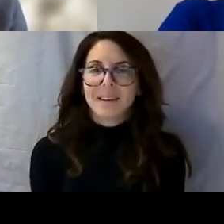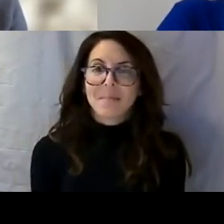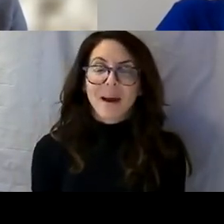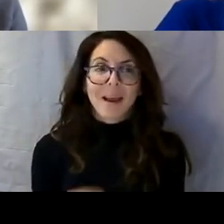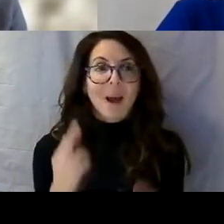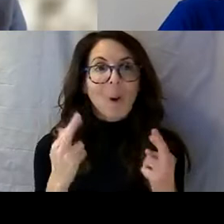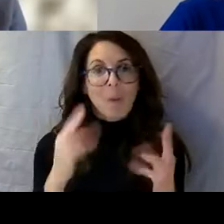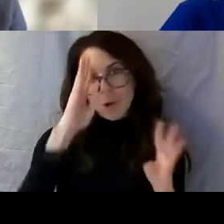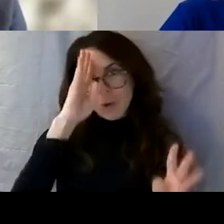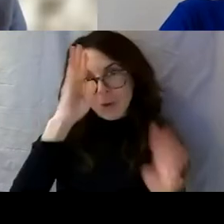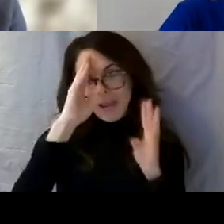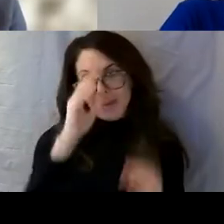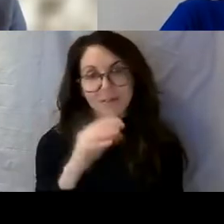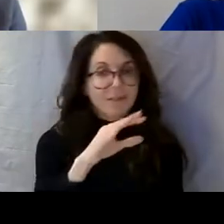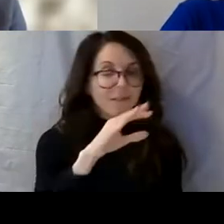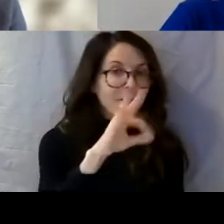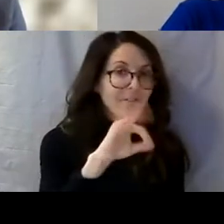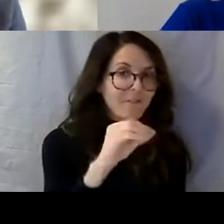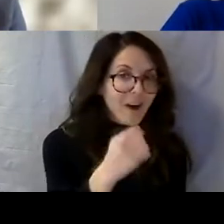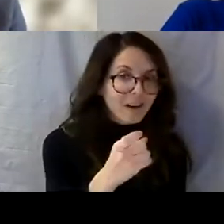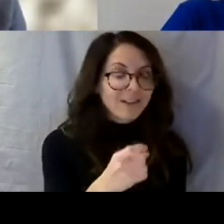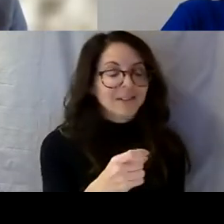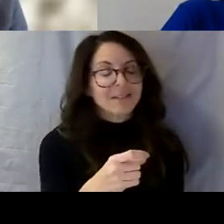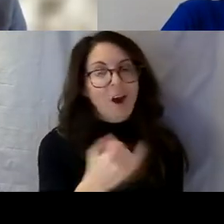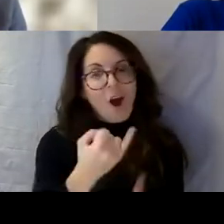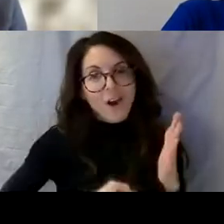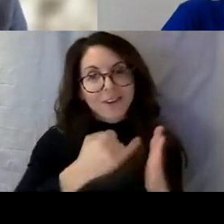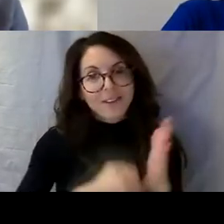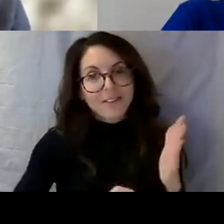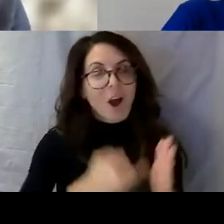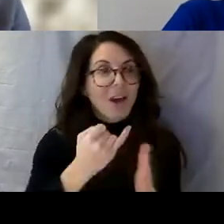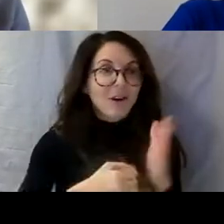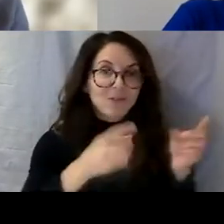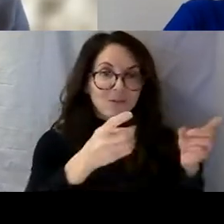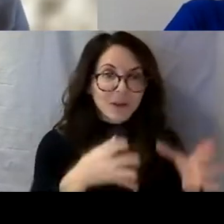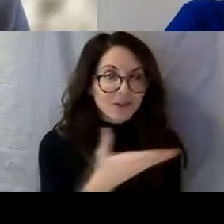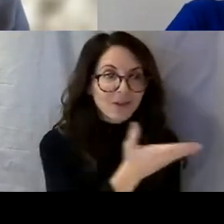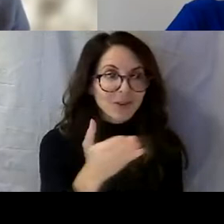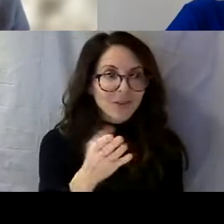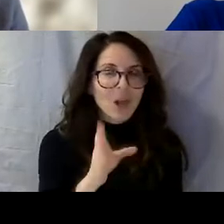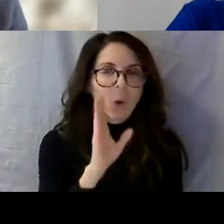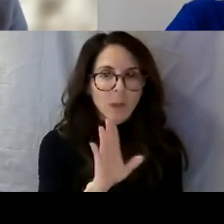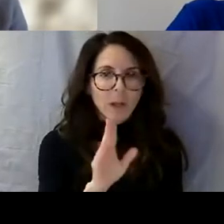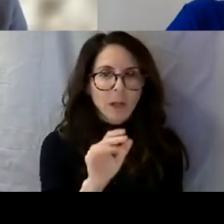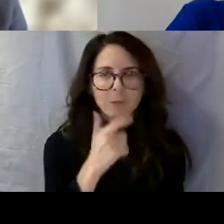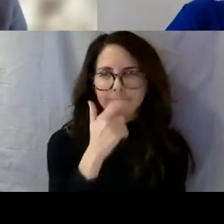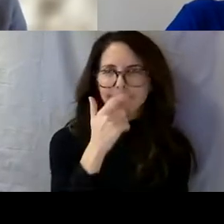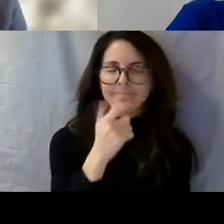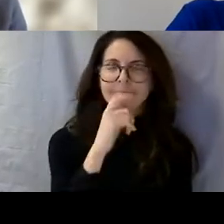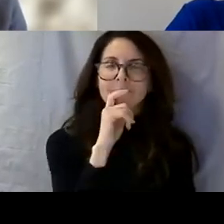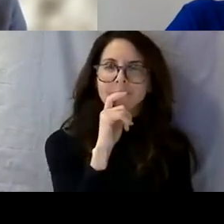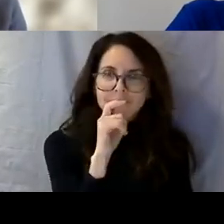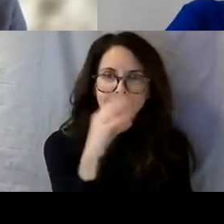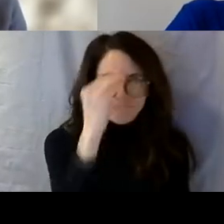fox-like artists and artistic directors are going to take what you said to heart, or maybe find that